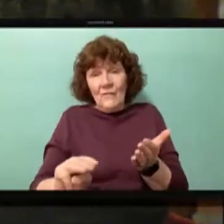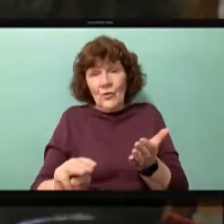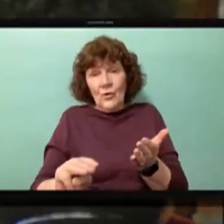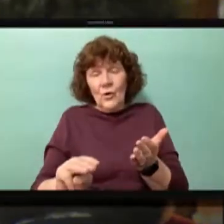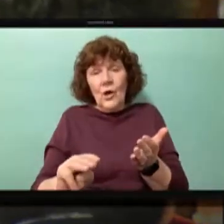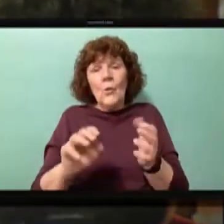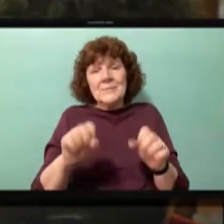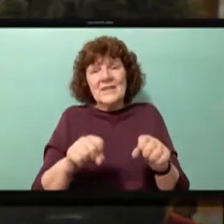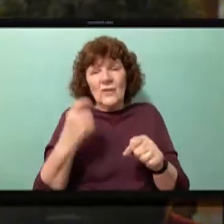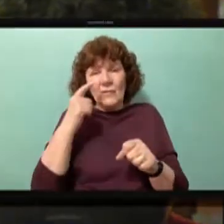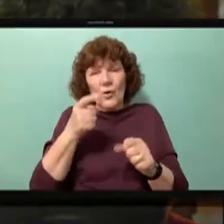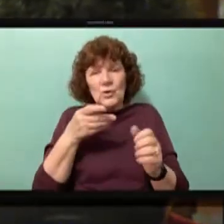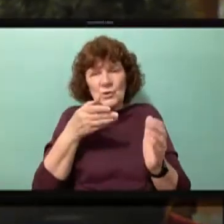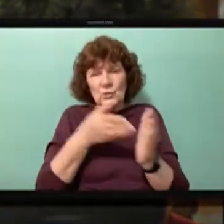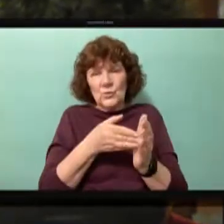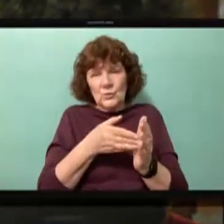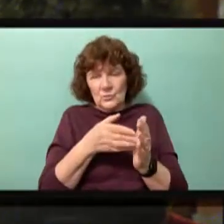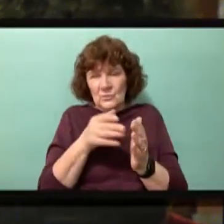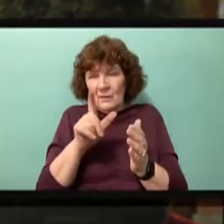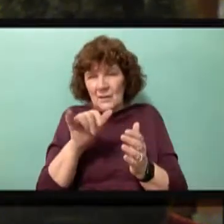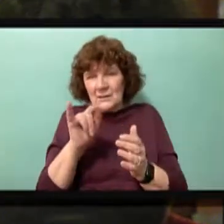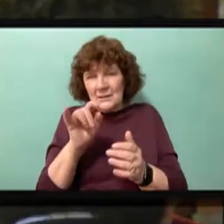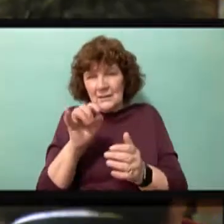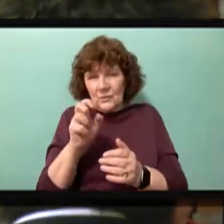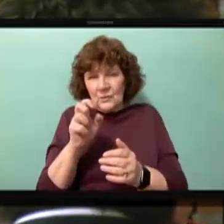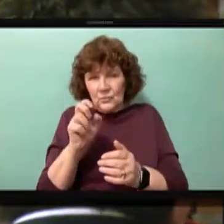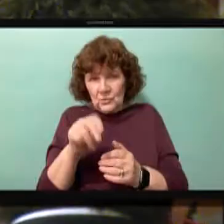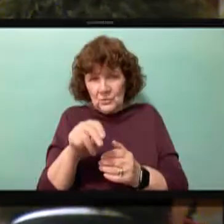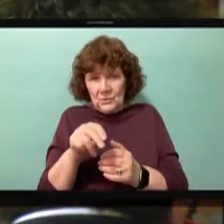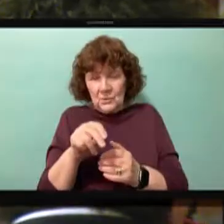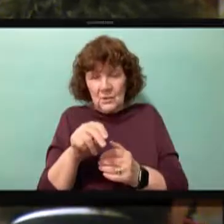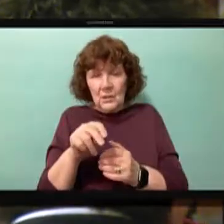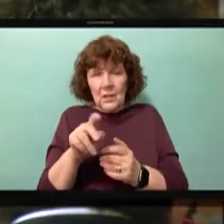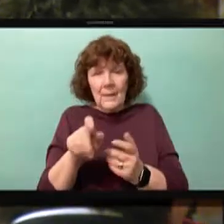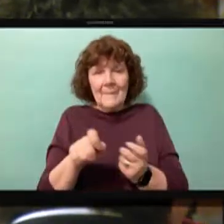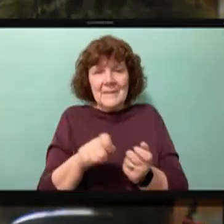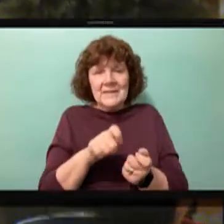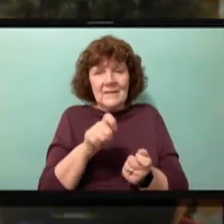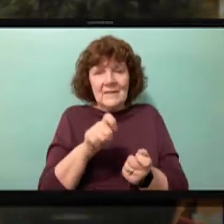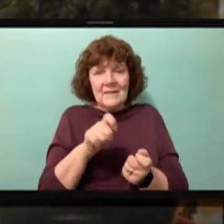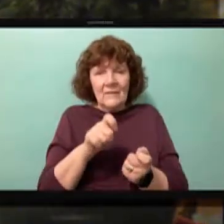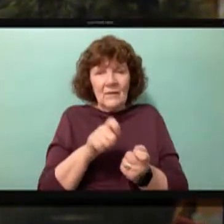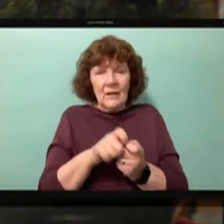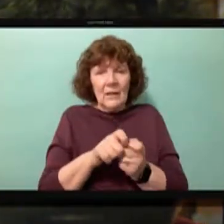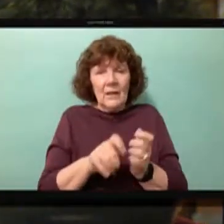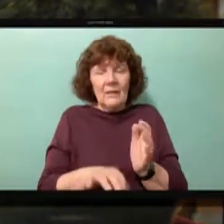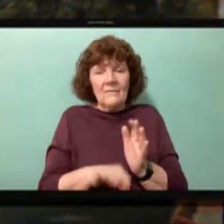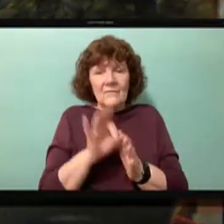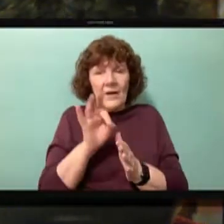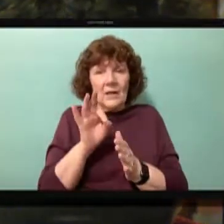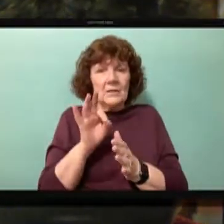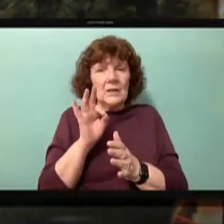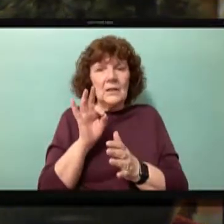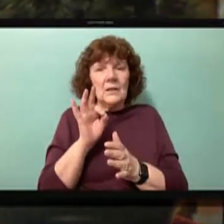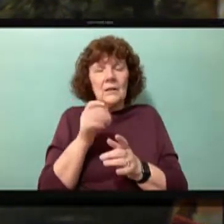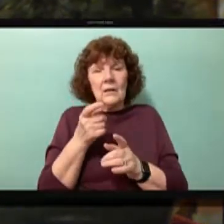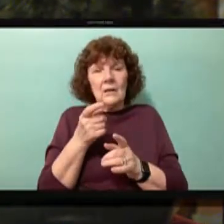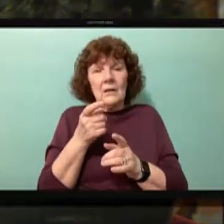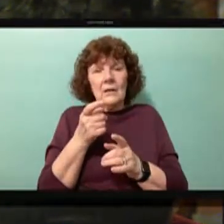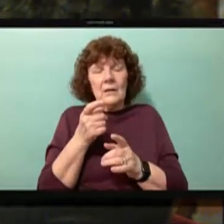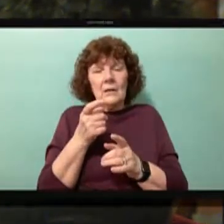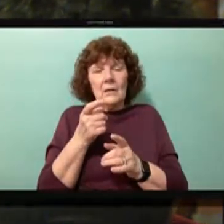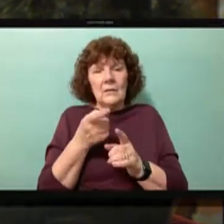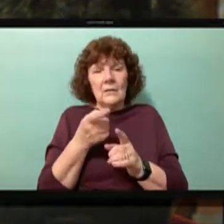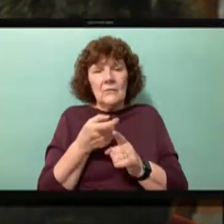litigation, and specifically the findings of the study being relevant to the